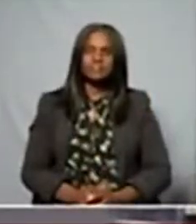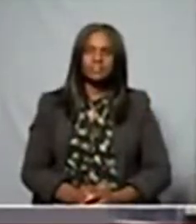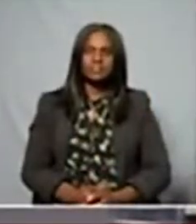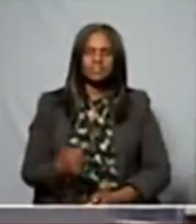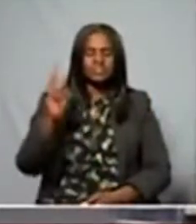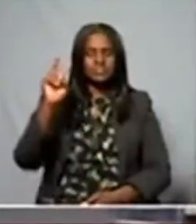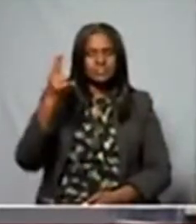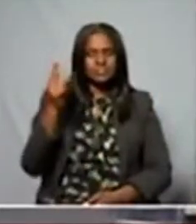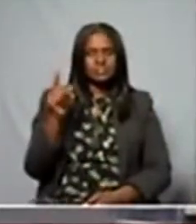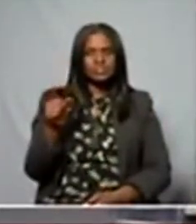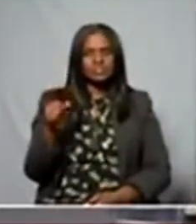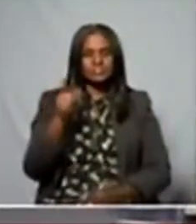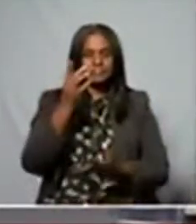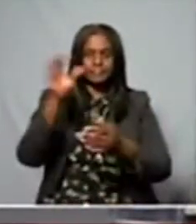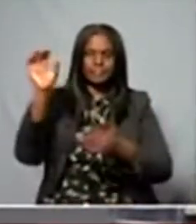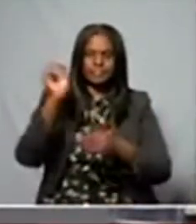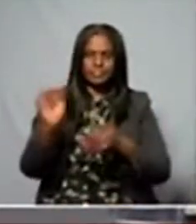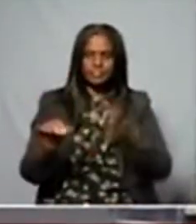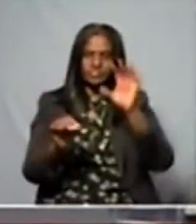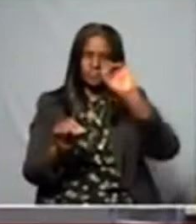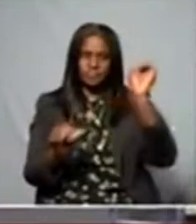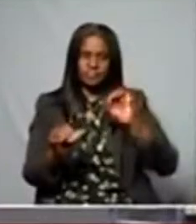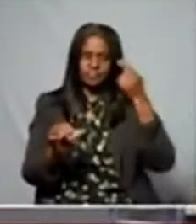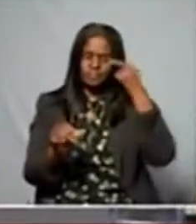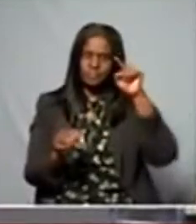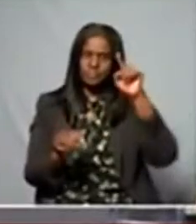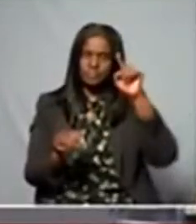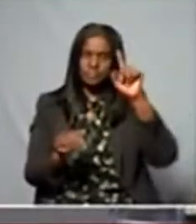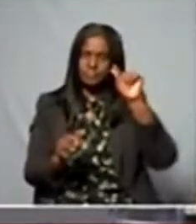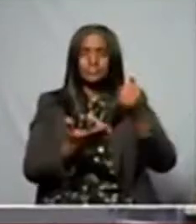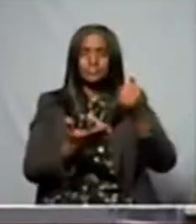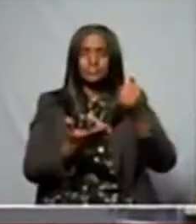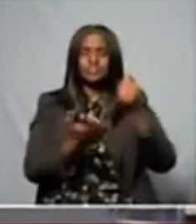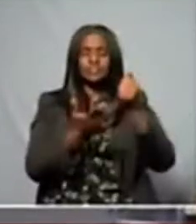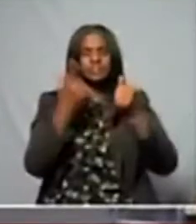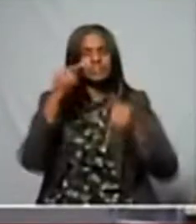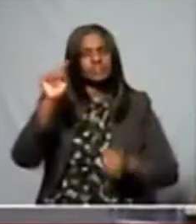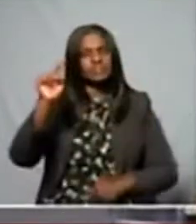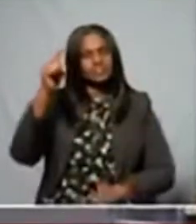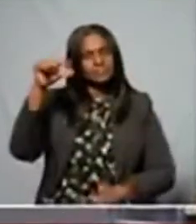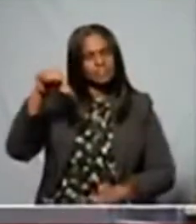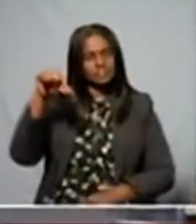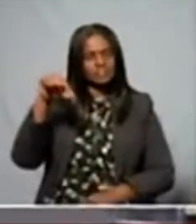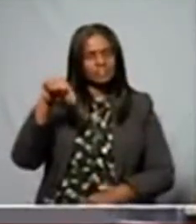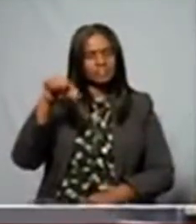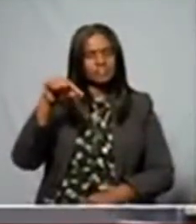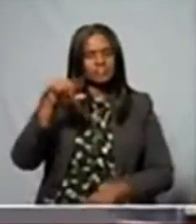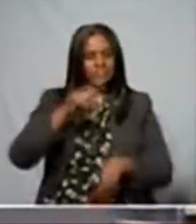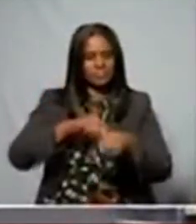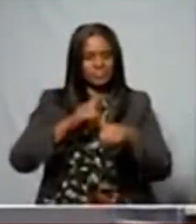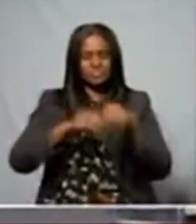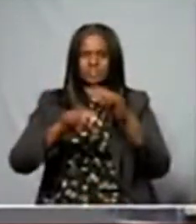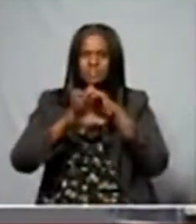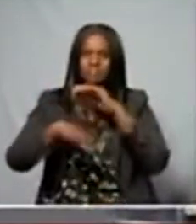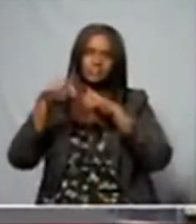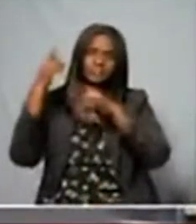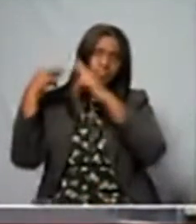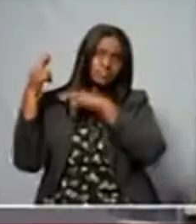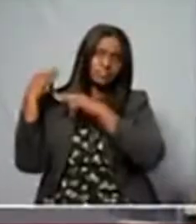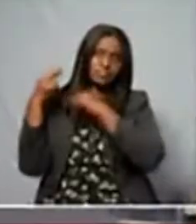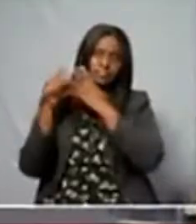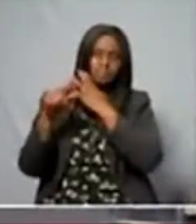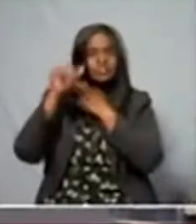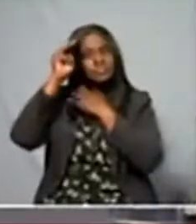2. Proportion of the 2025 budget release first quarter. During the period under review,